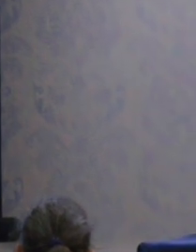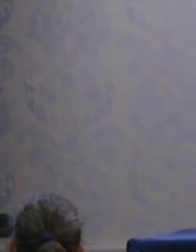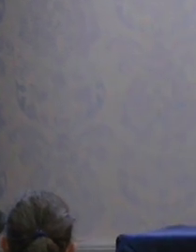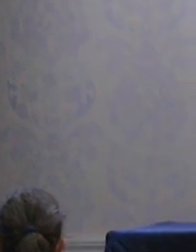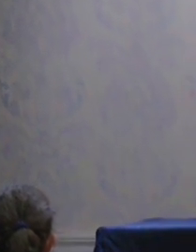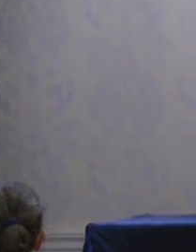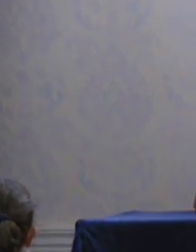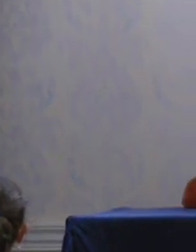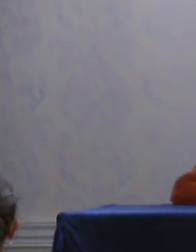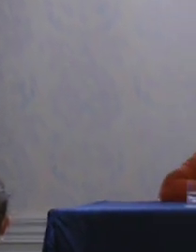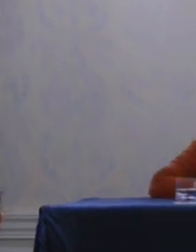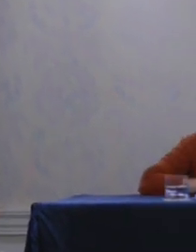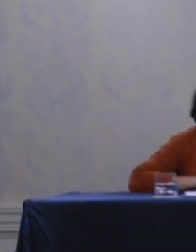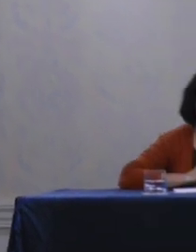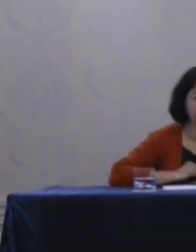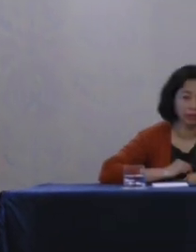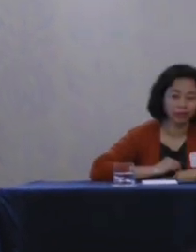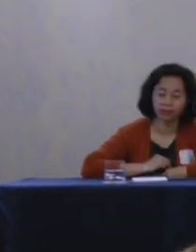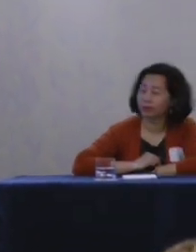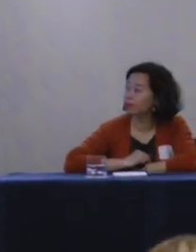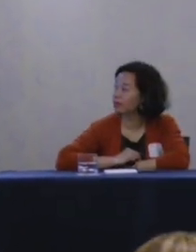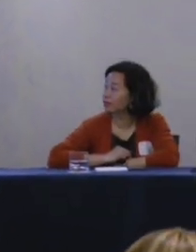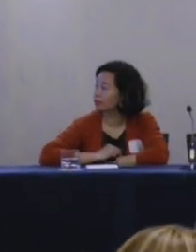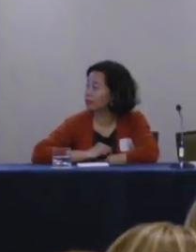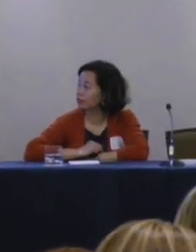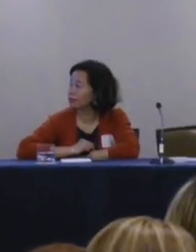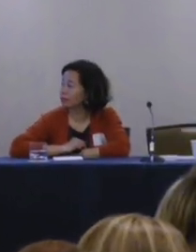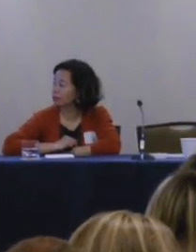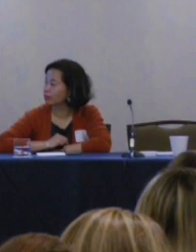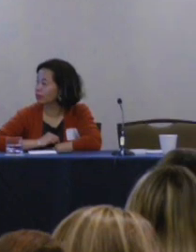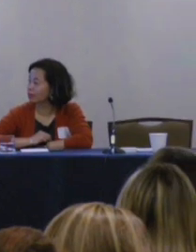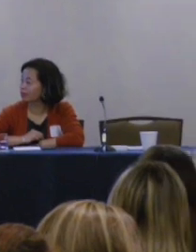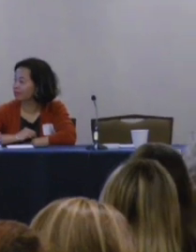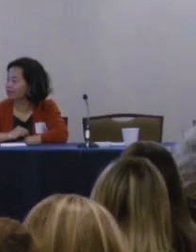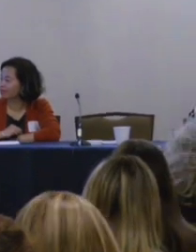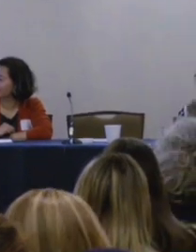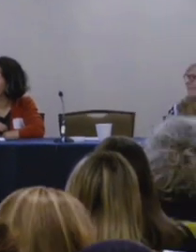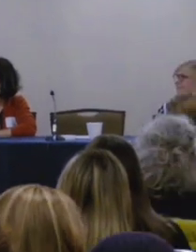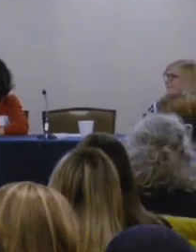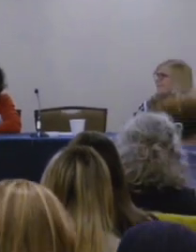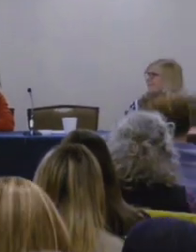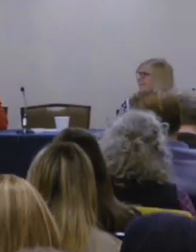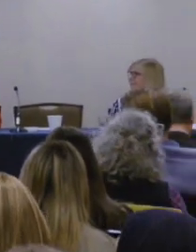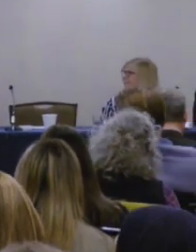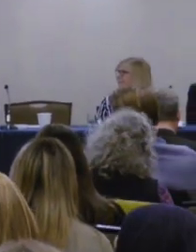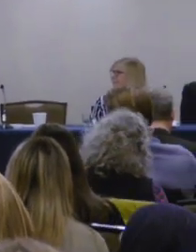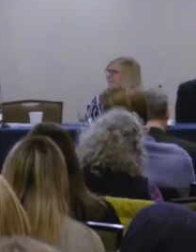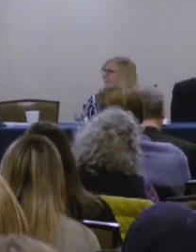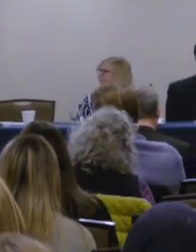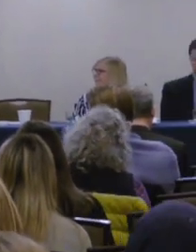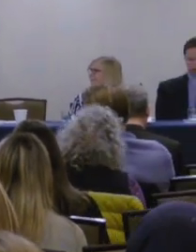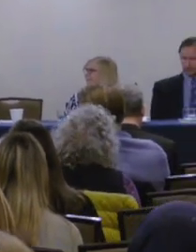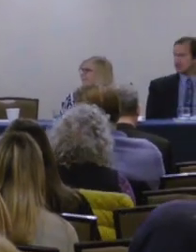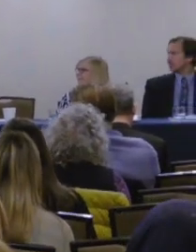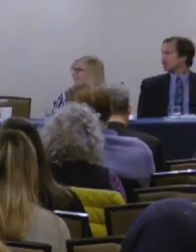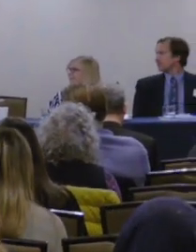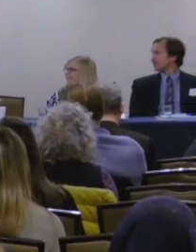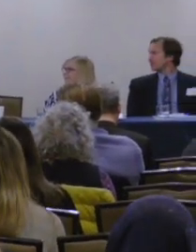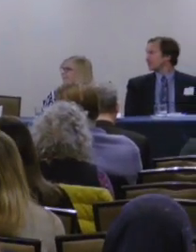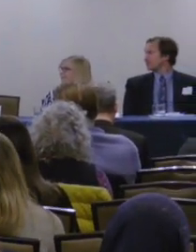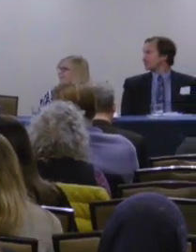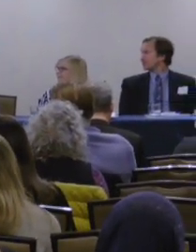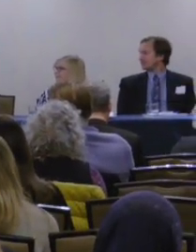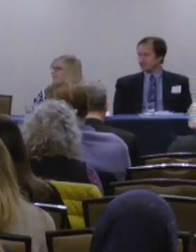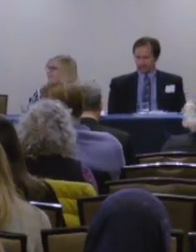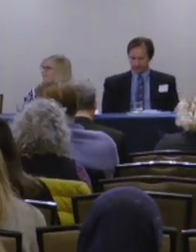8 partners. You can see them here. We have had Plan International, we have had Stir Education,